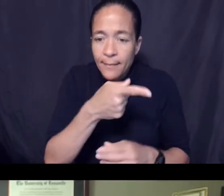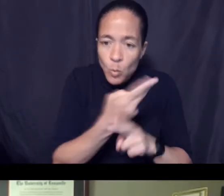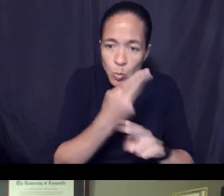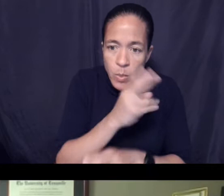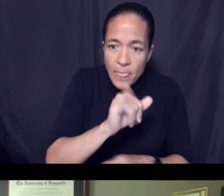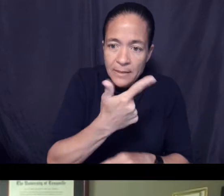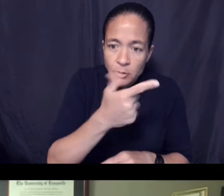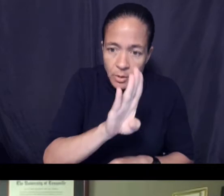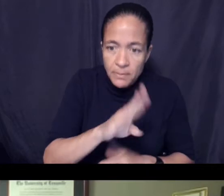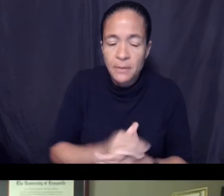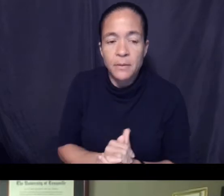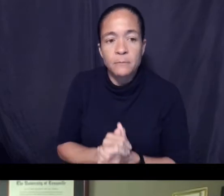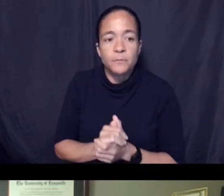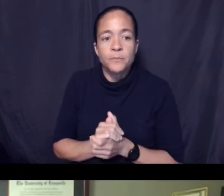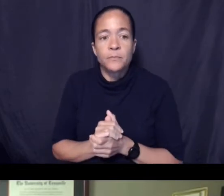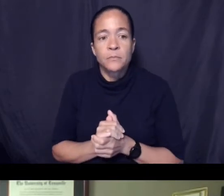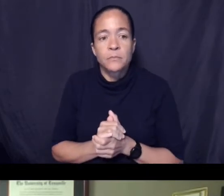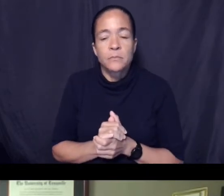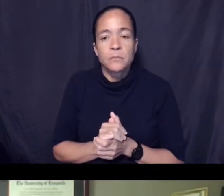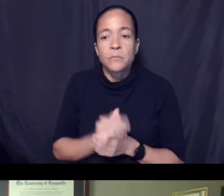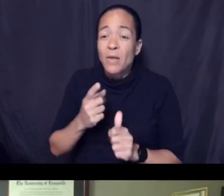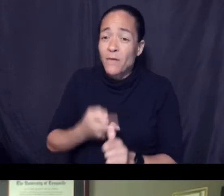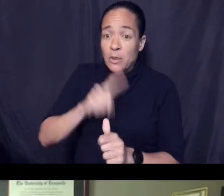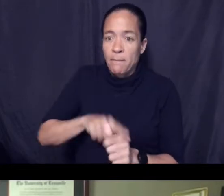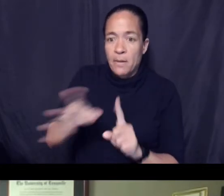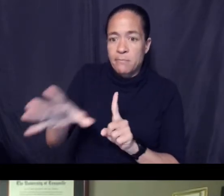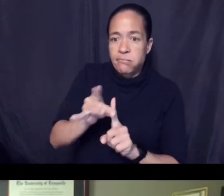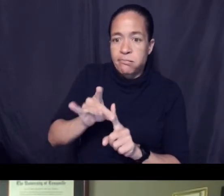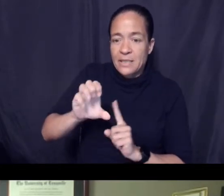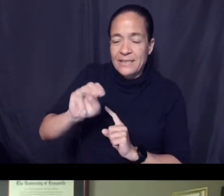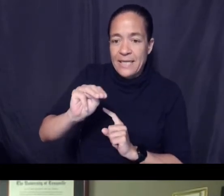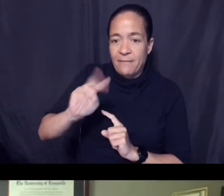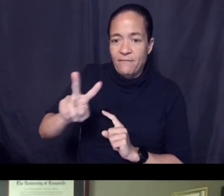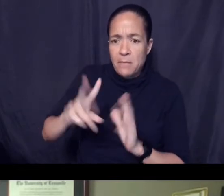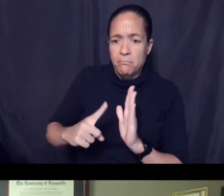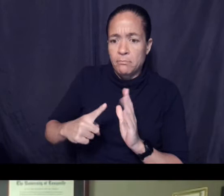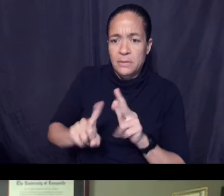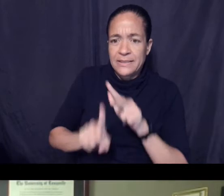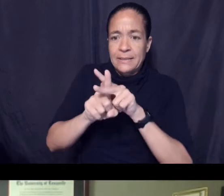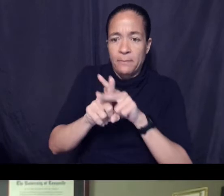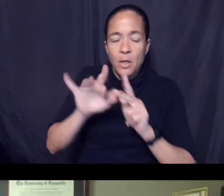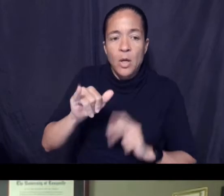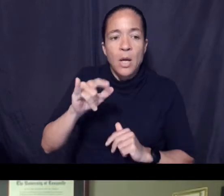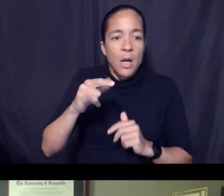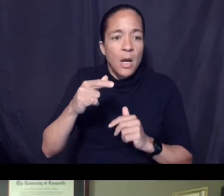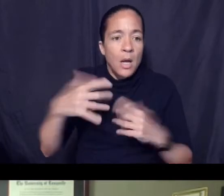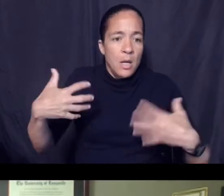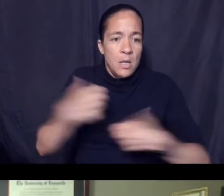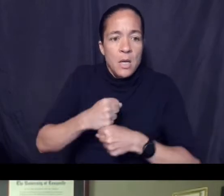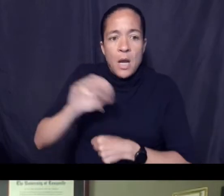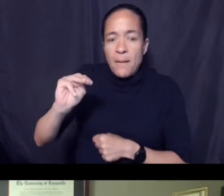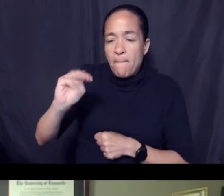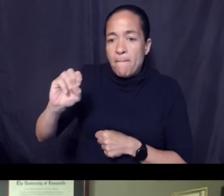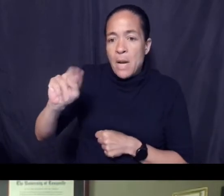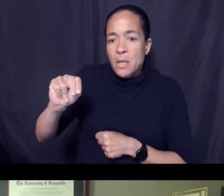In terms of symptoms for a first-time or primary CMV infection, it's often referred to as infectious mononucleosis, or mono for